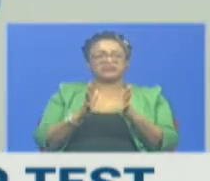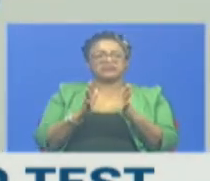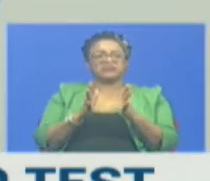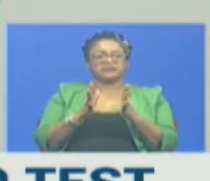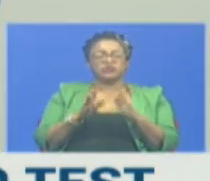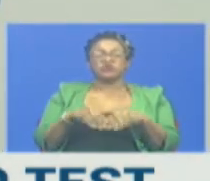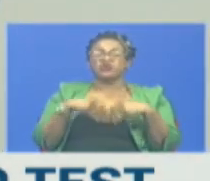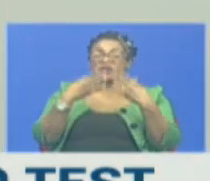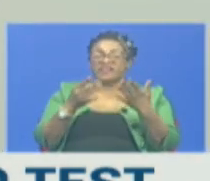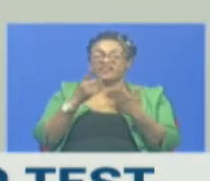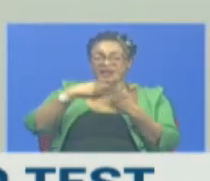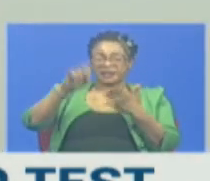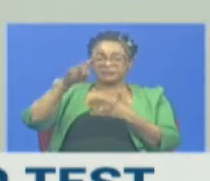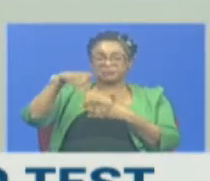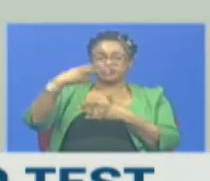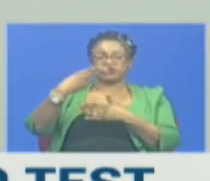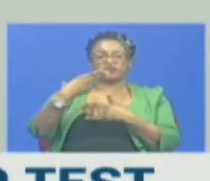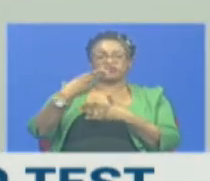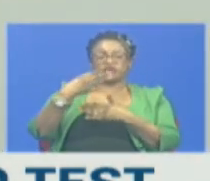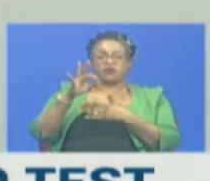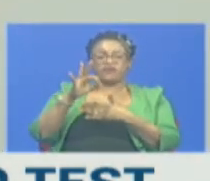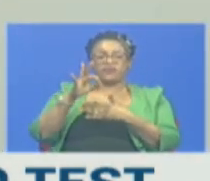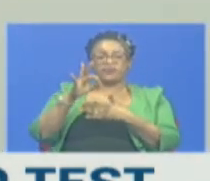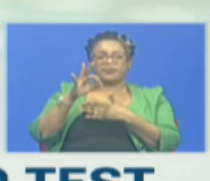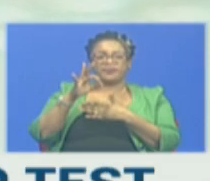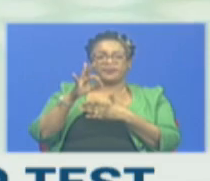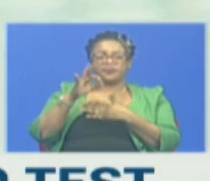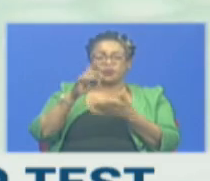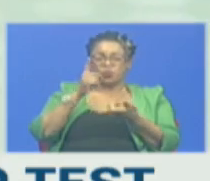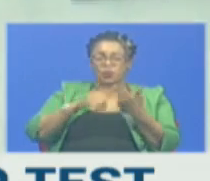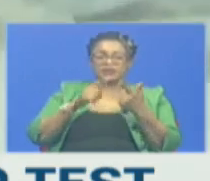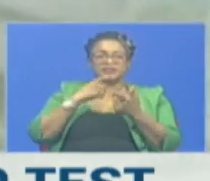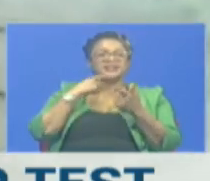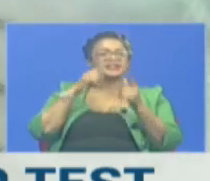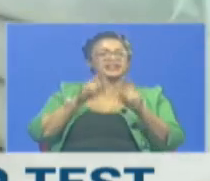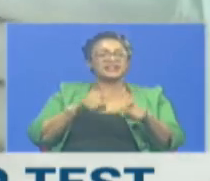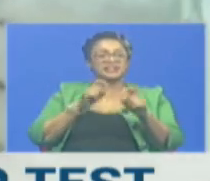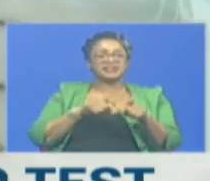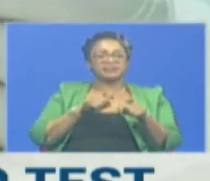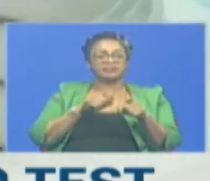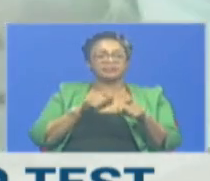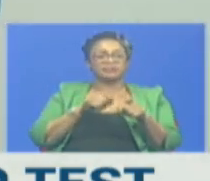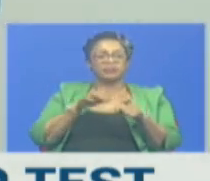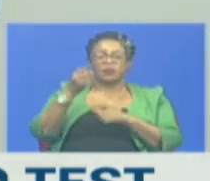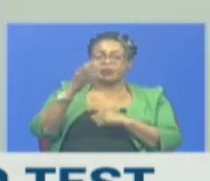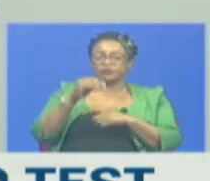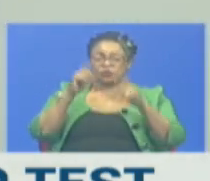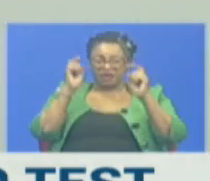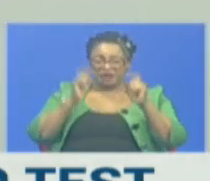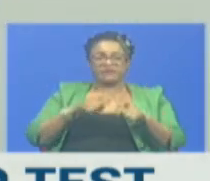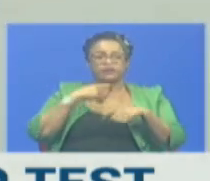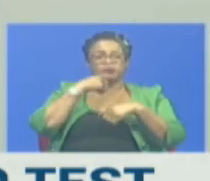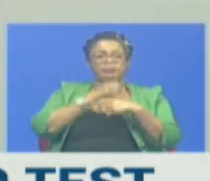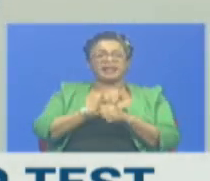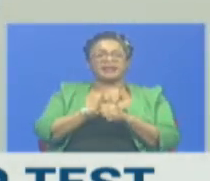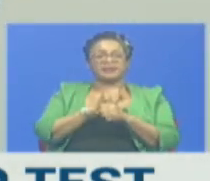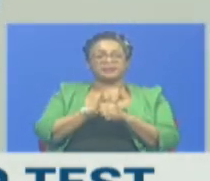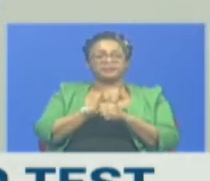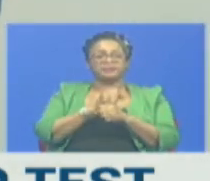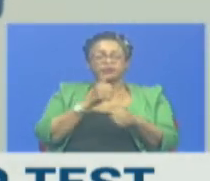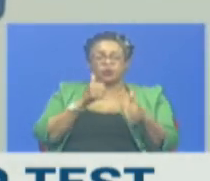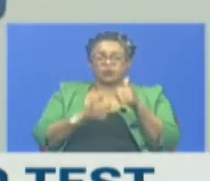right pH of the media required. So we have to make media which will